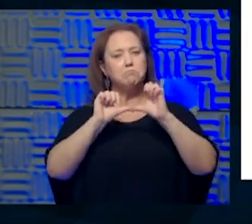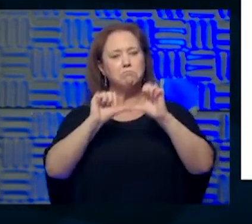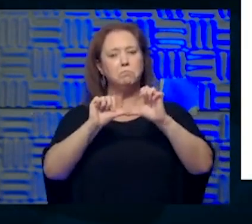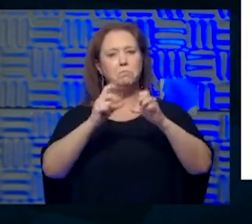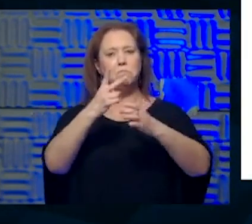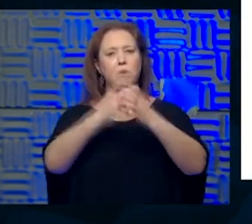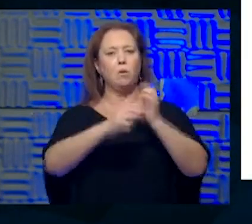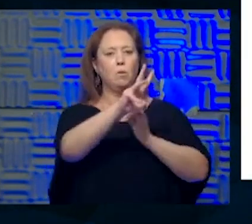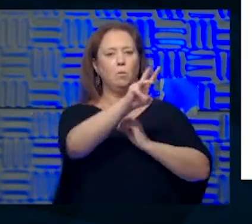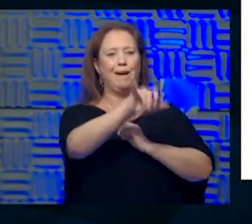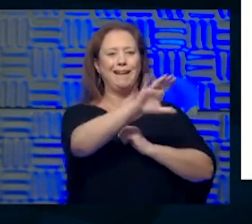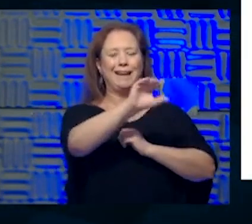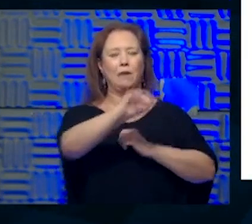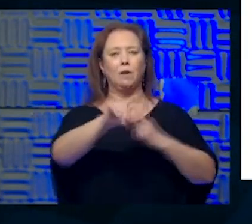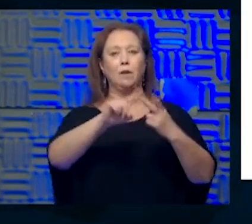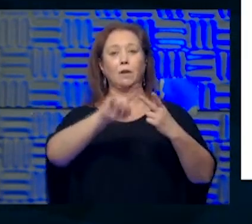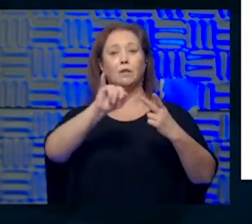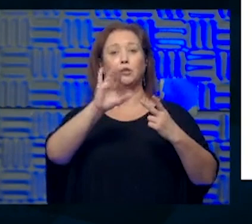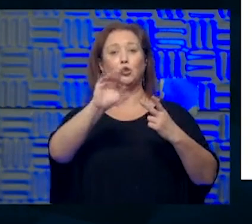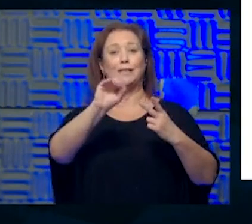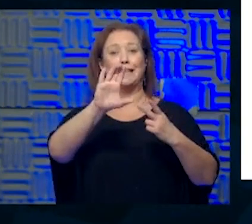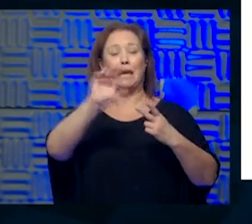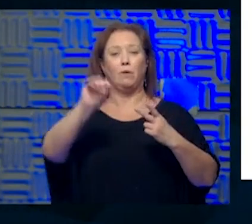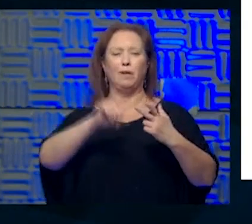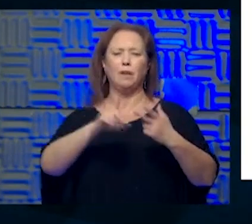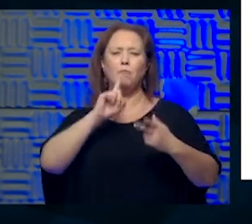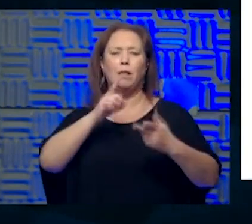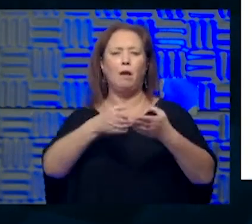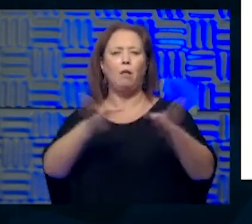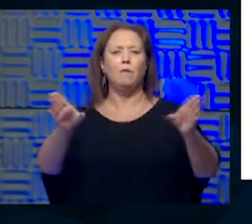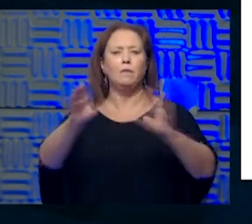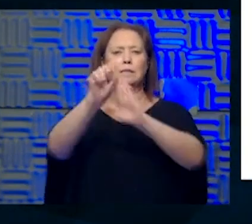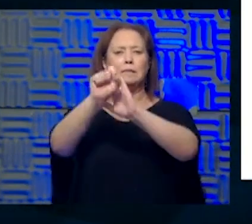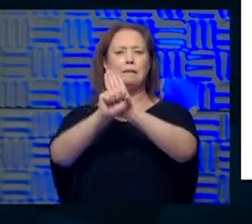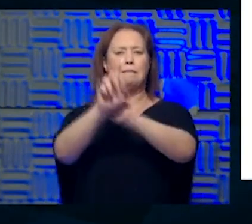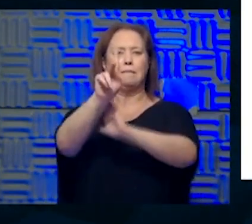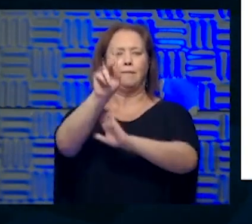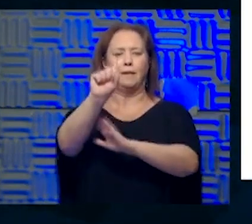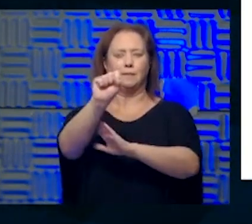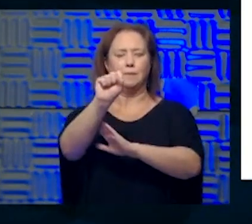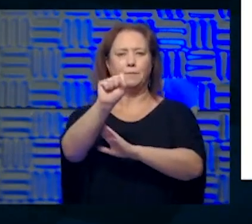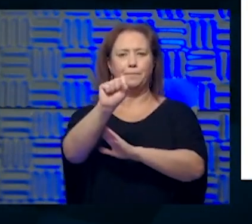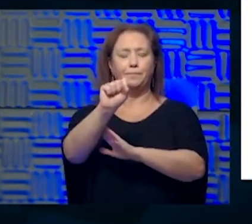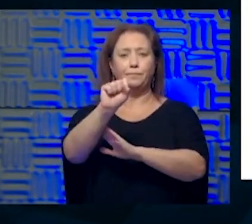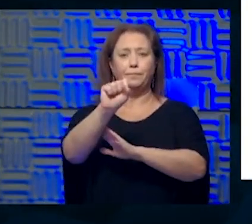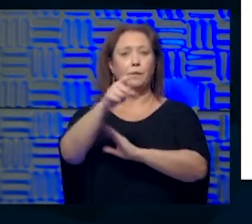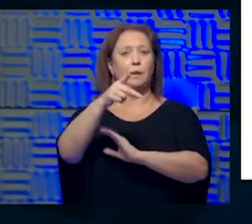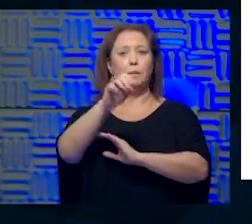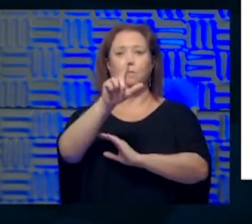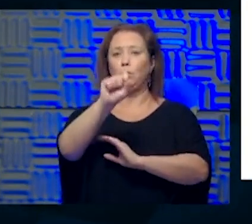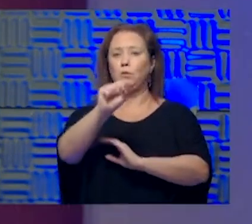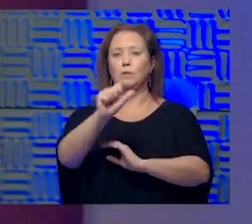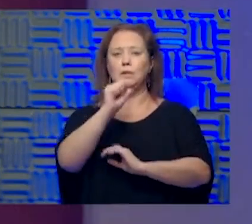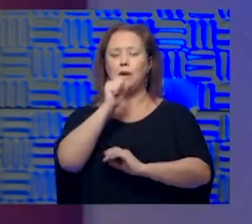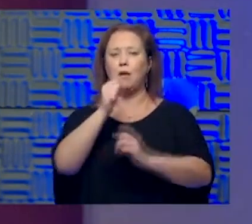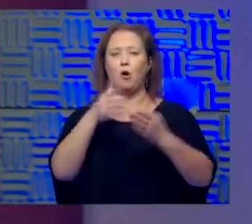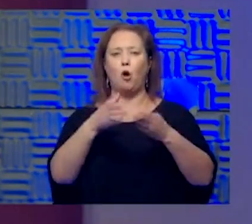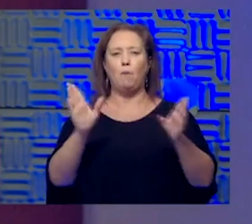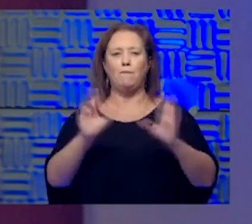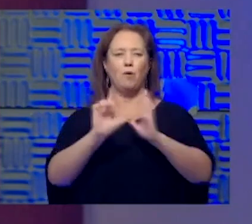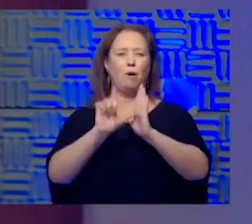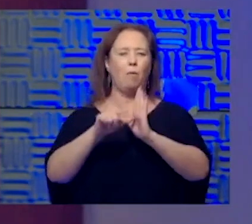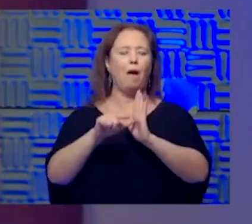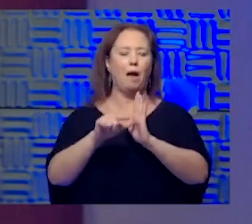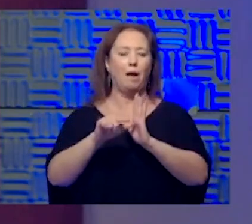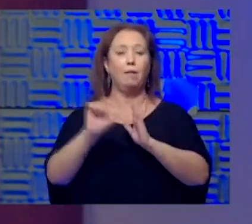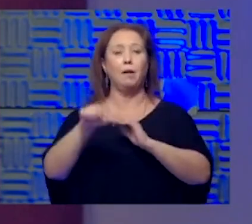in Wyandotte County, Johnson County, and across the state of Kansas. Pools won't be opening for a while, and some other